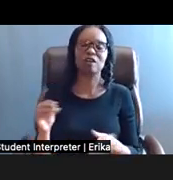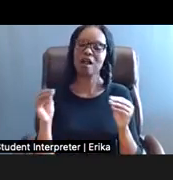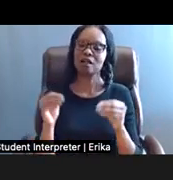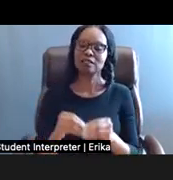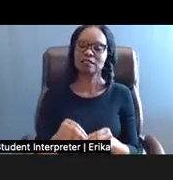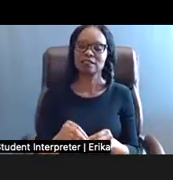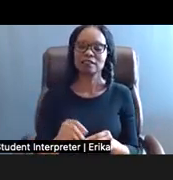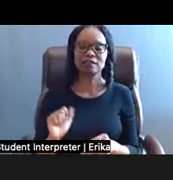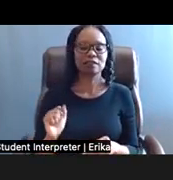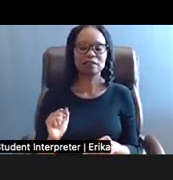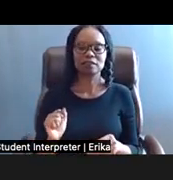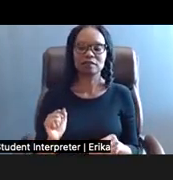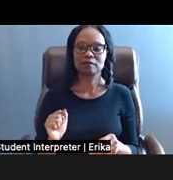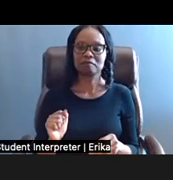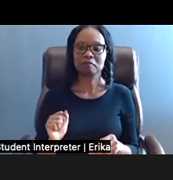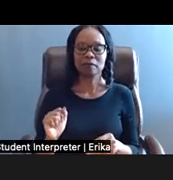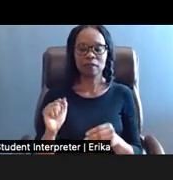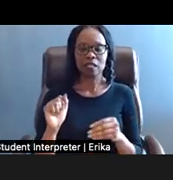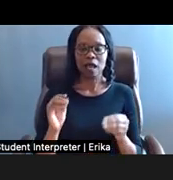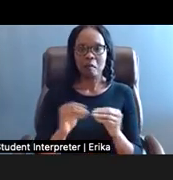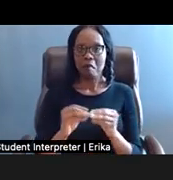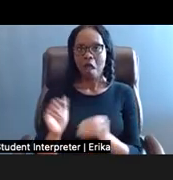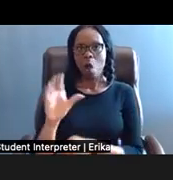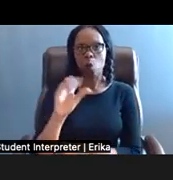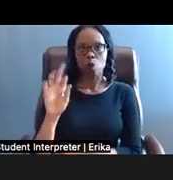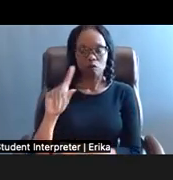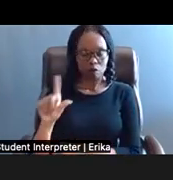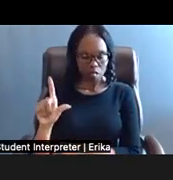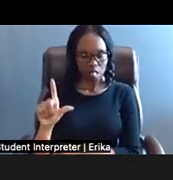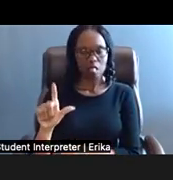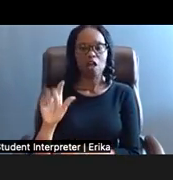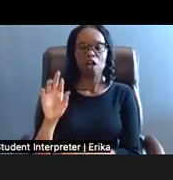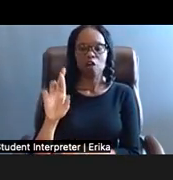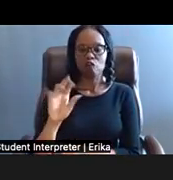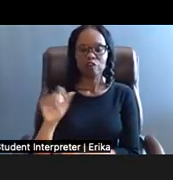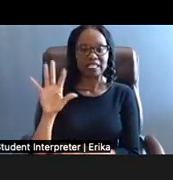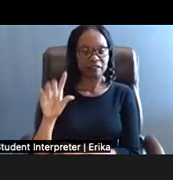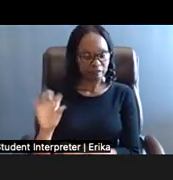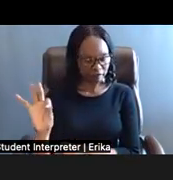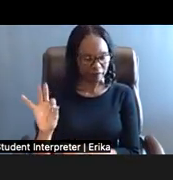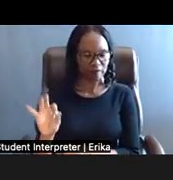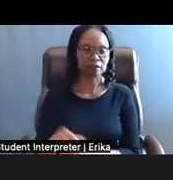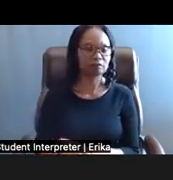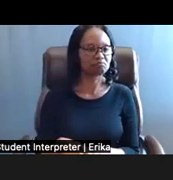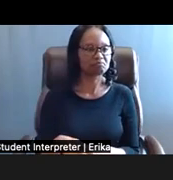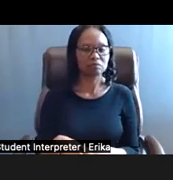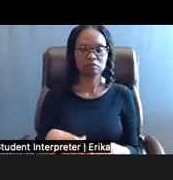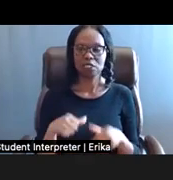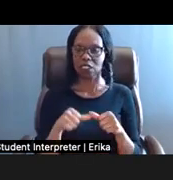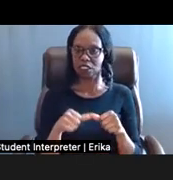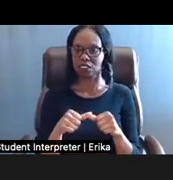White Sky. And keep an eye out for future events from the Community Book Connection, which includes a boat